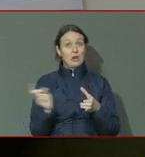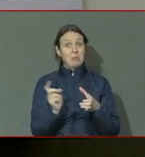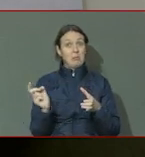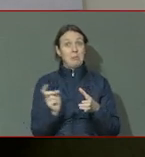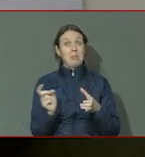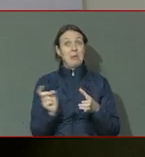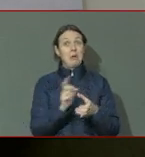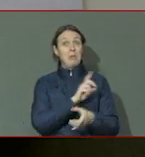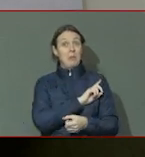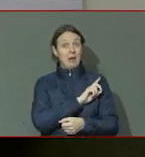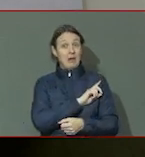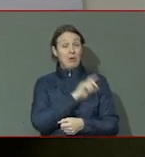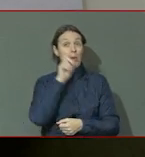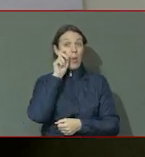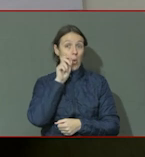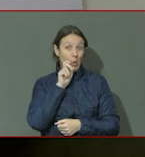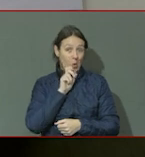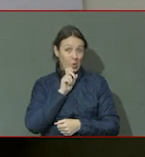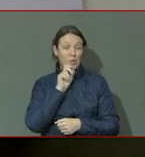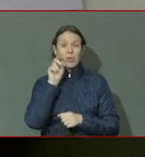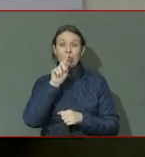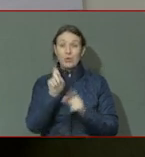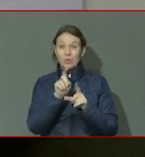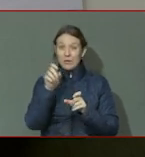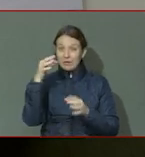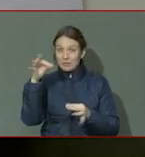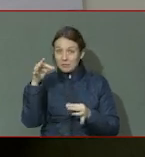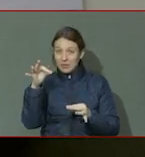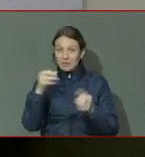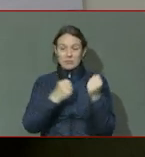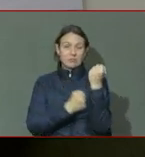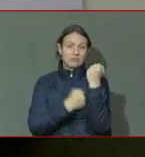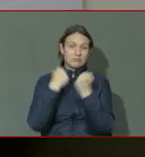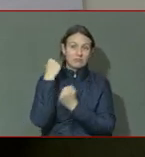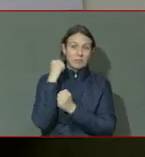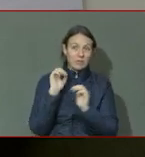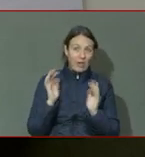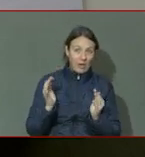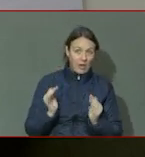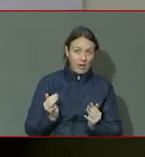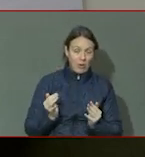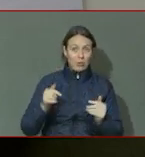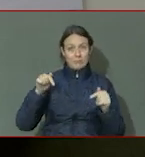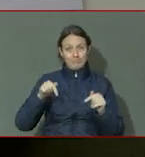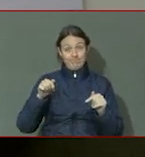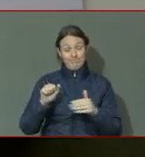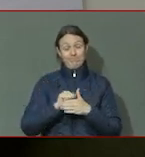we're going to work through old question papers and the structure of the paper and what you can get in the